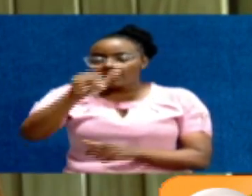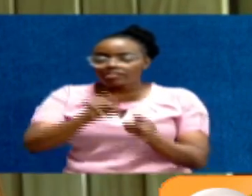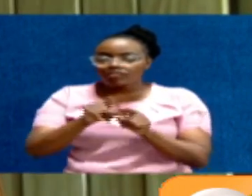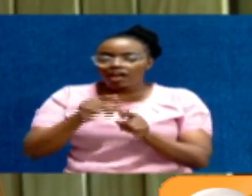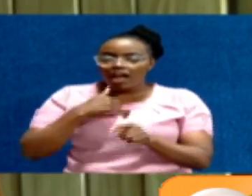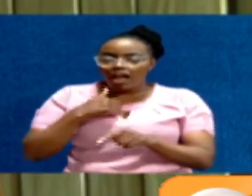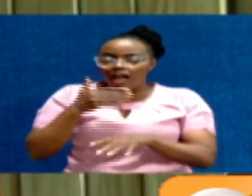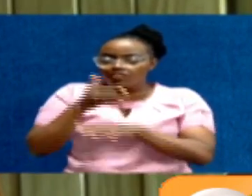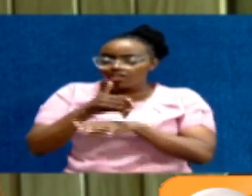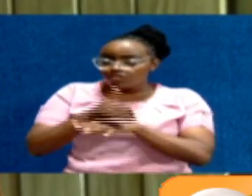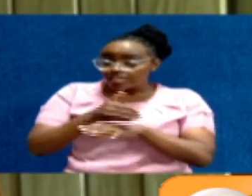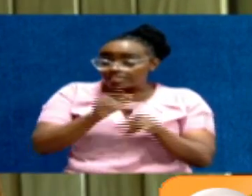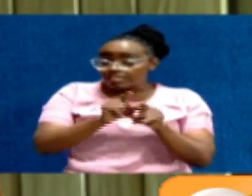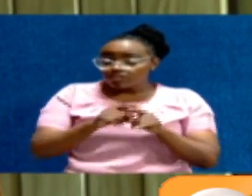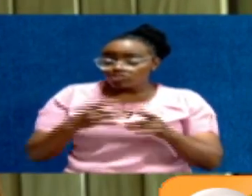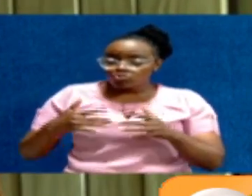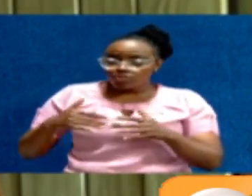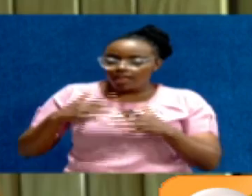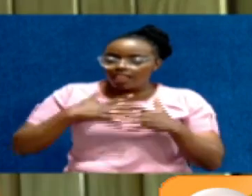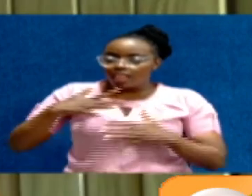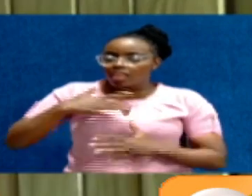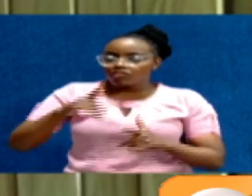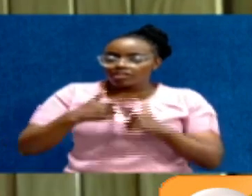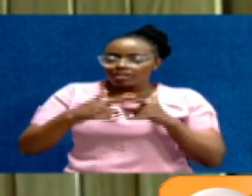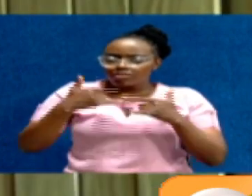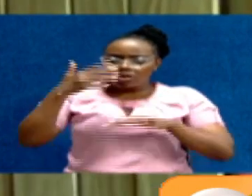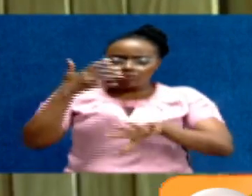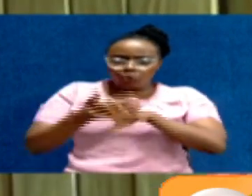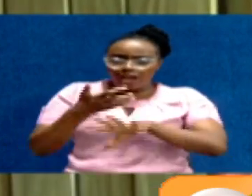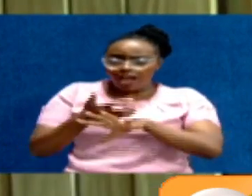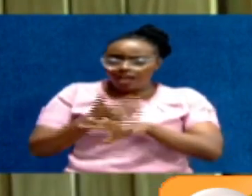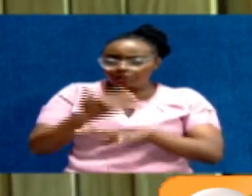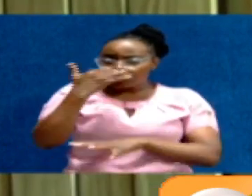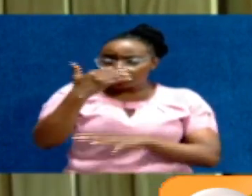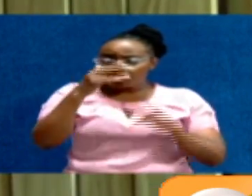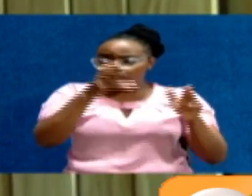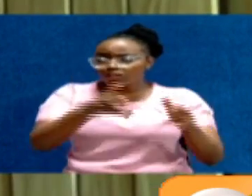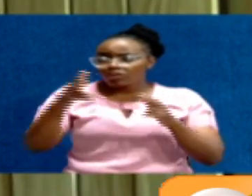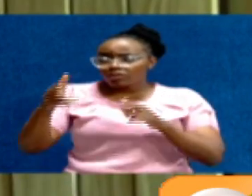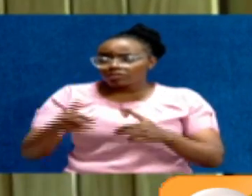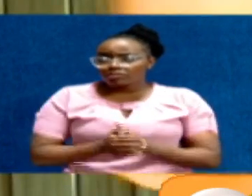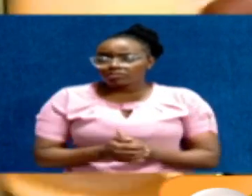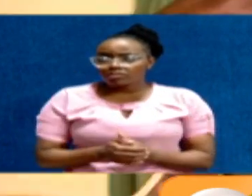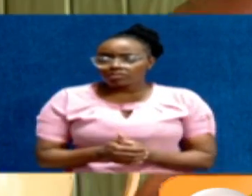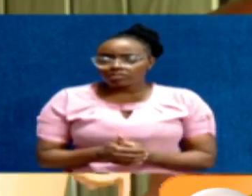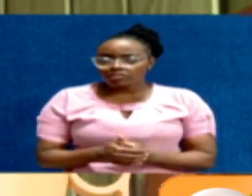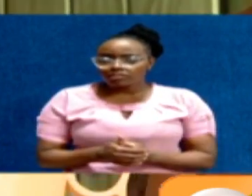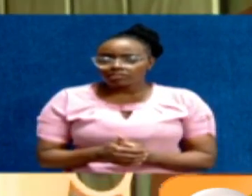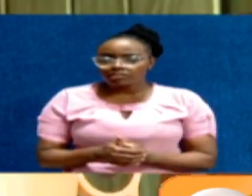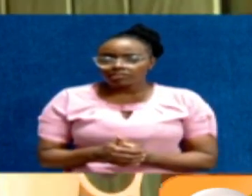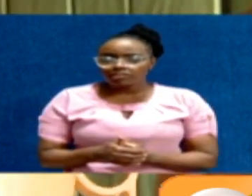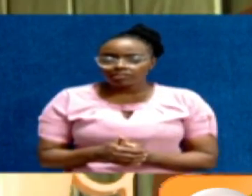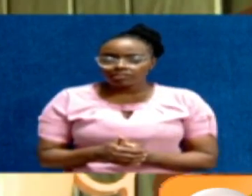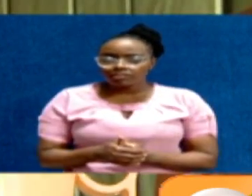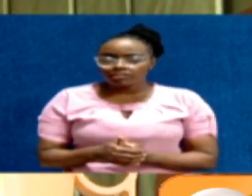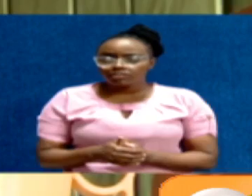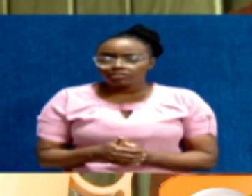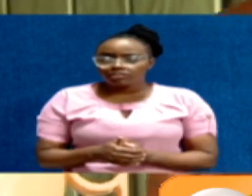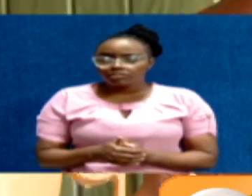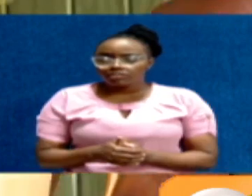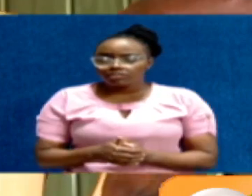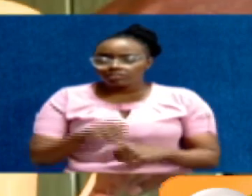fit an artificial trachea to his lungs, as he was finding it difficult to breathe normally.